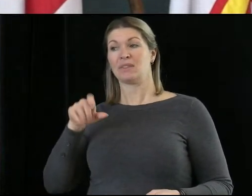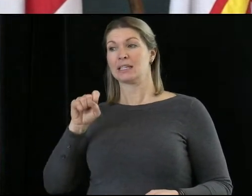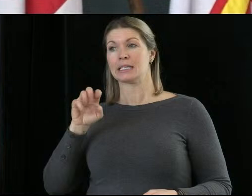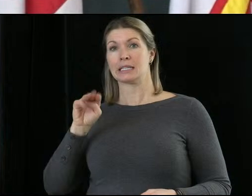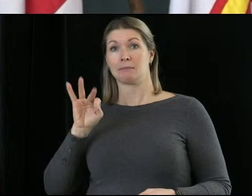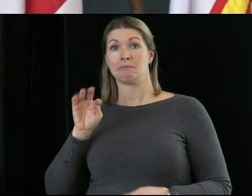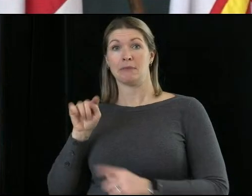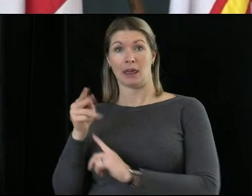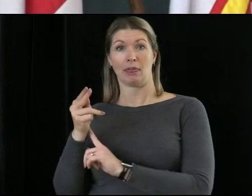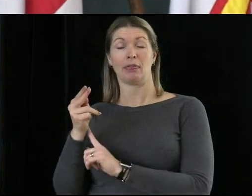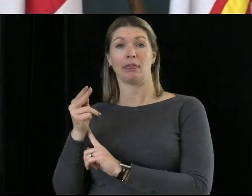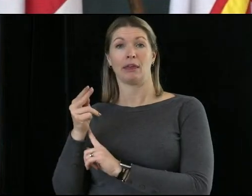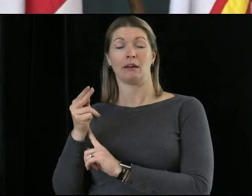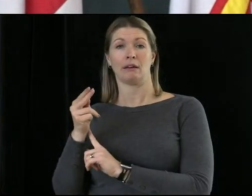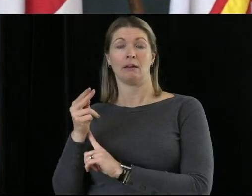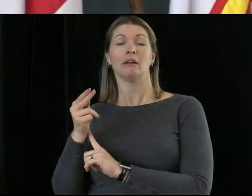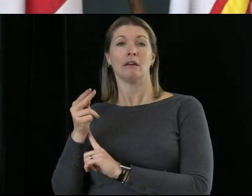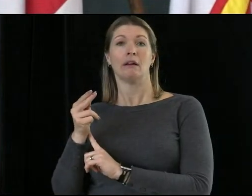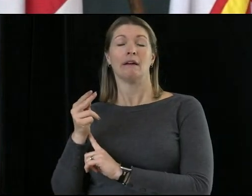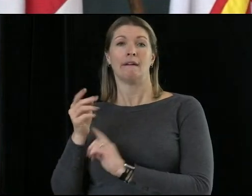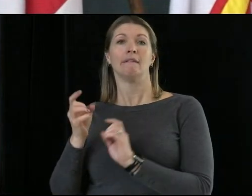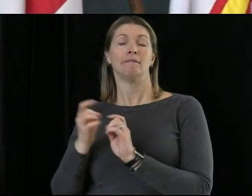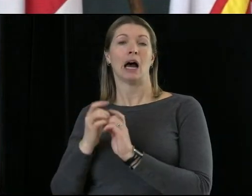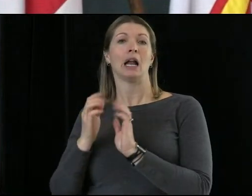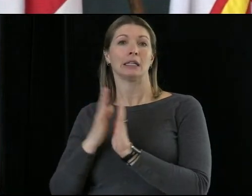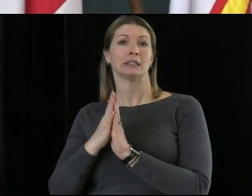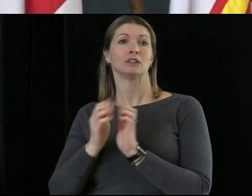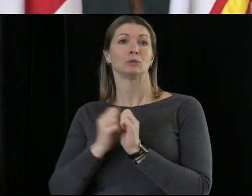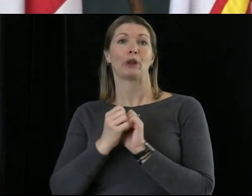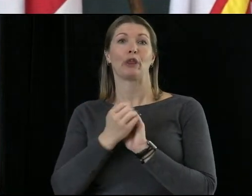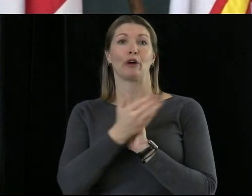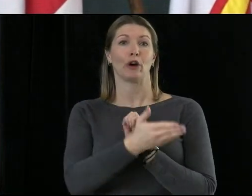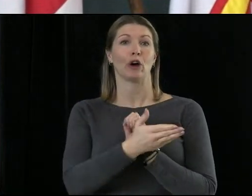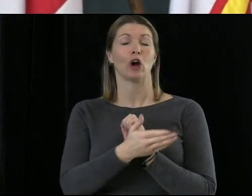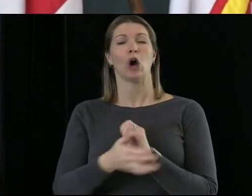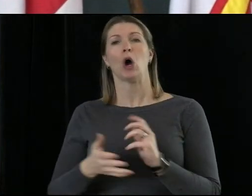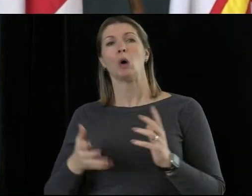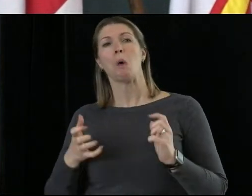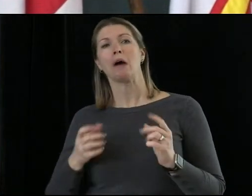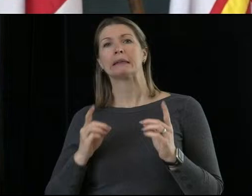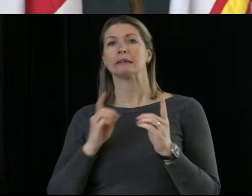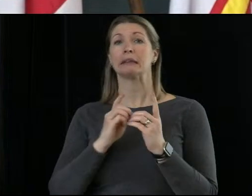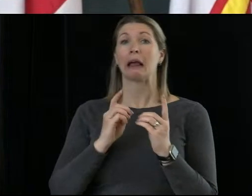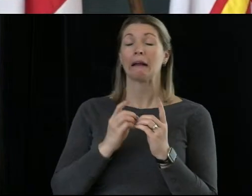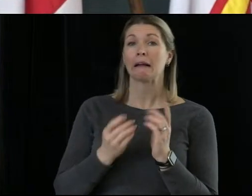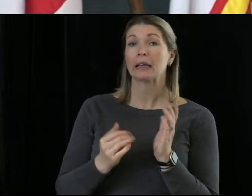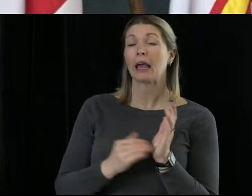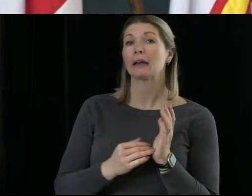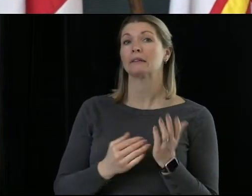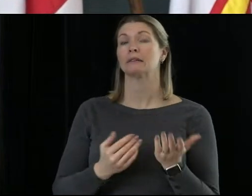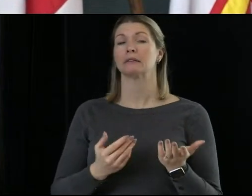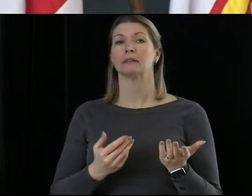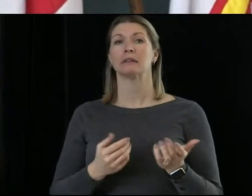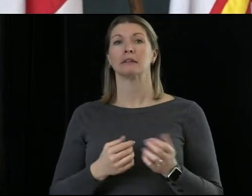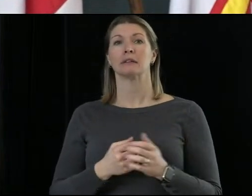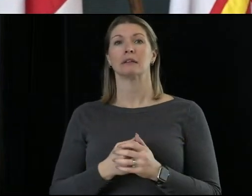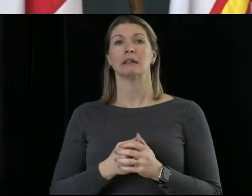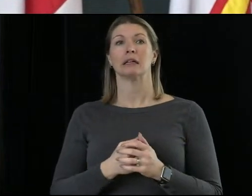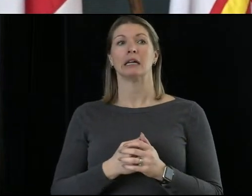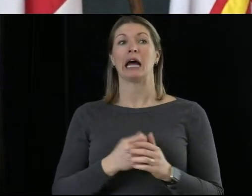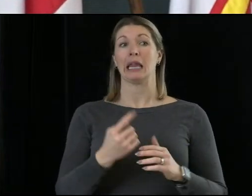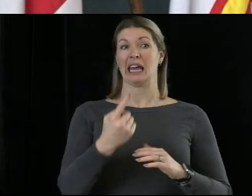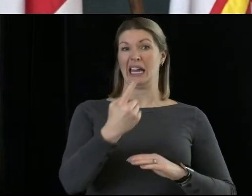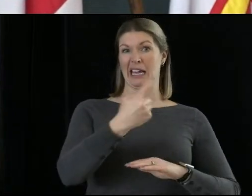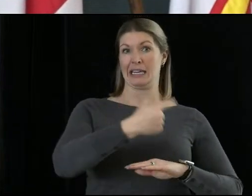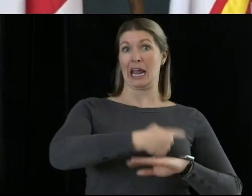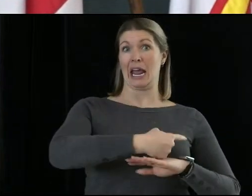had been violent with her, was wanting to reconnect with her, and on the day that she disappeared